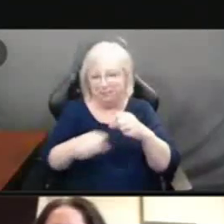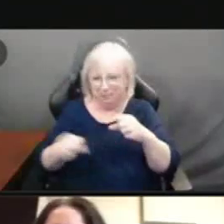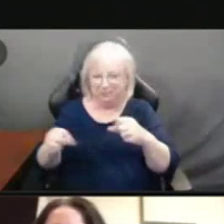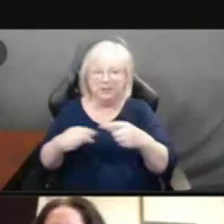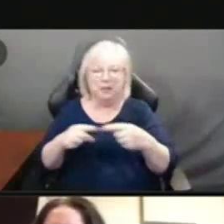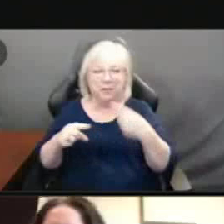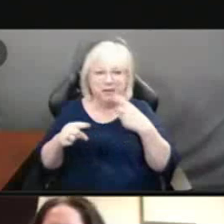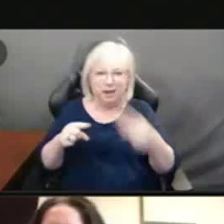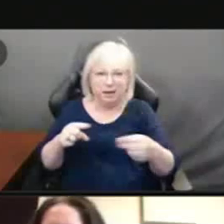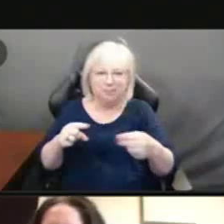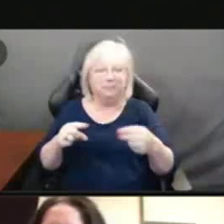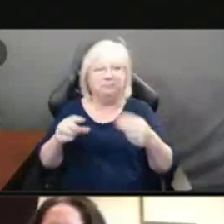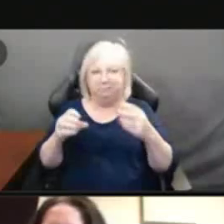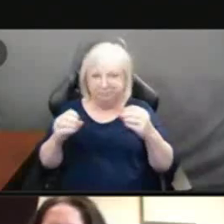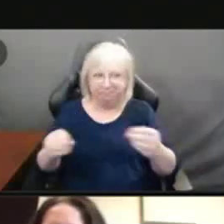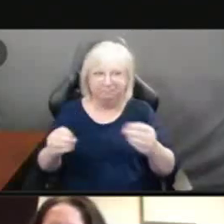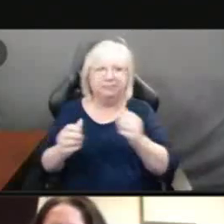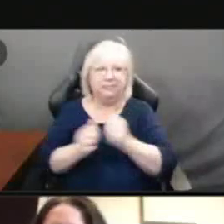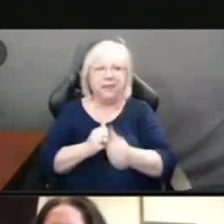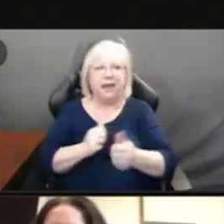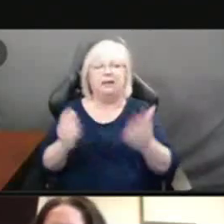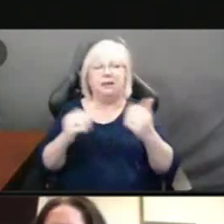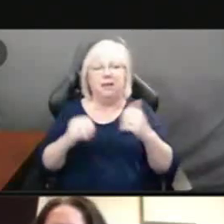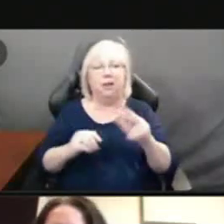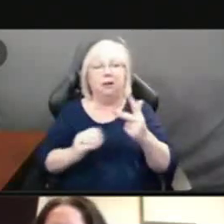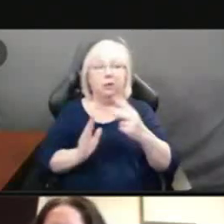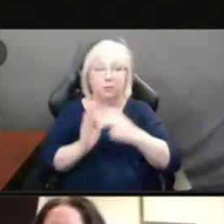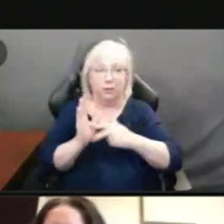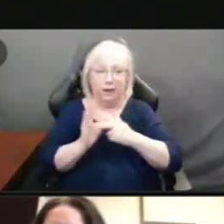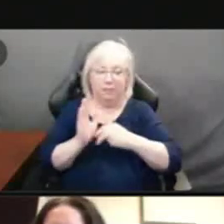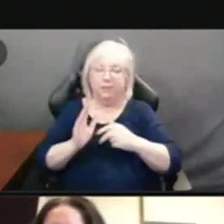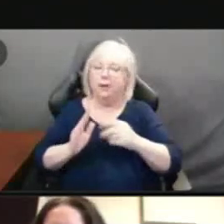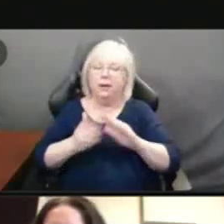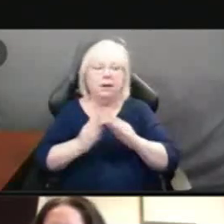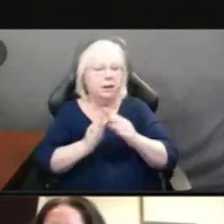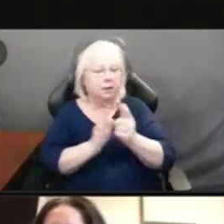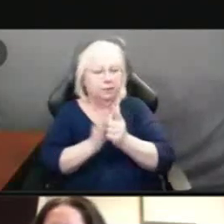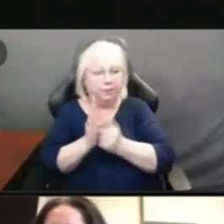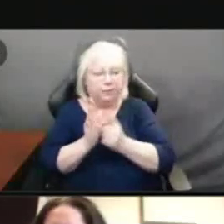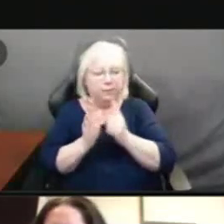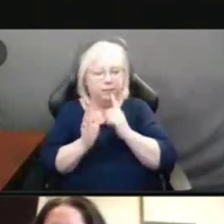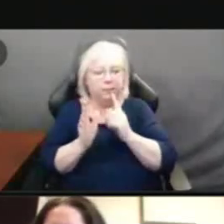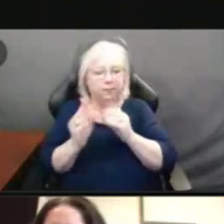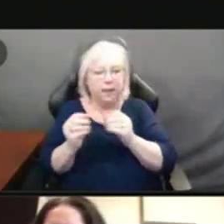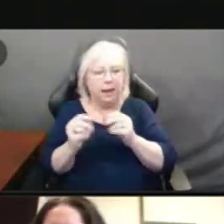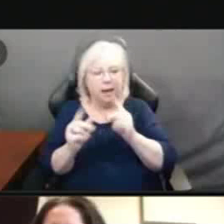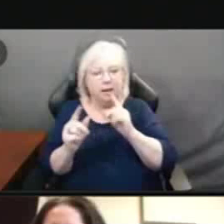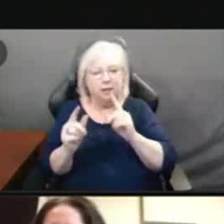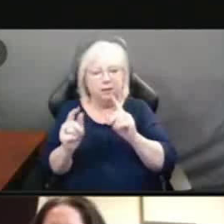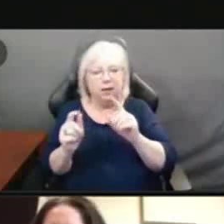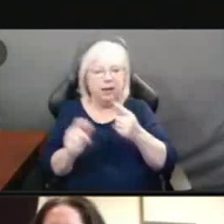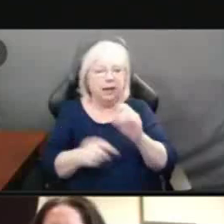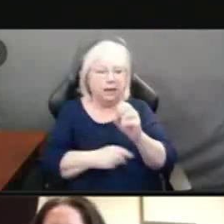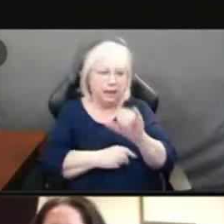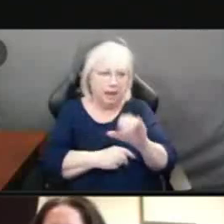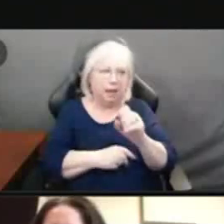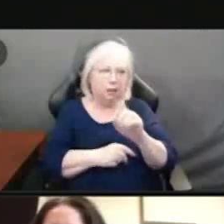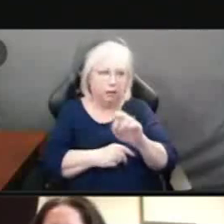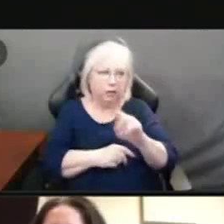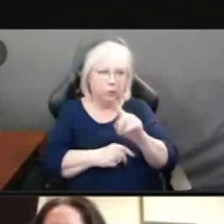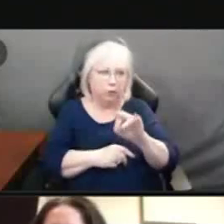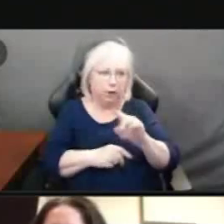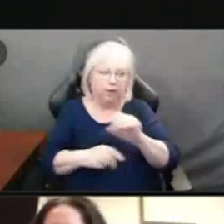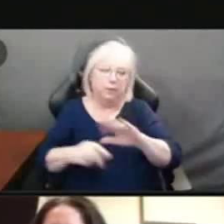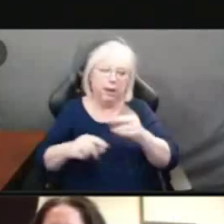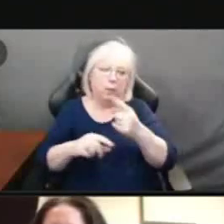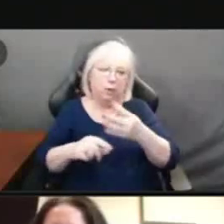those opposed, please say nay. Ayes have it. Third reading. An ordinance to amend the land use plan in the Geyer Springs East Planning District, approximately a quarter